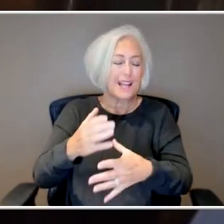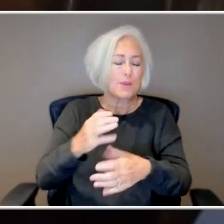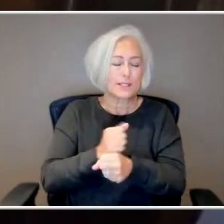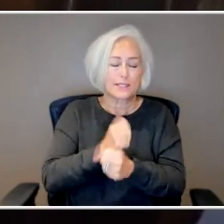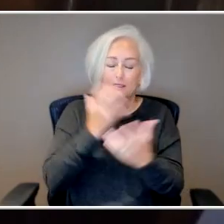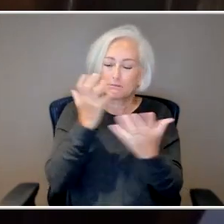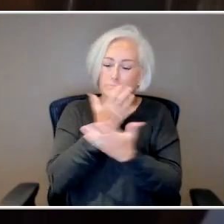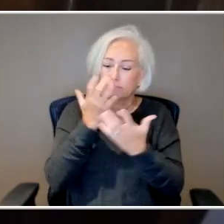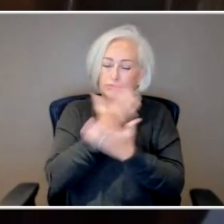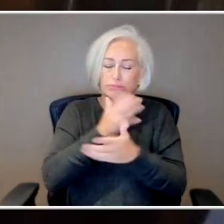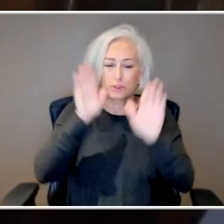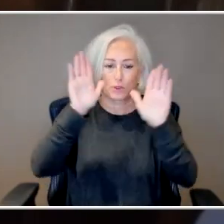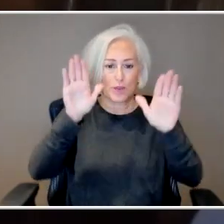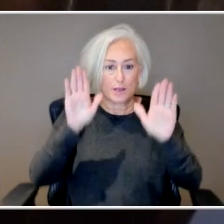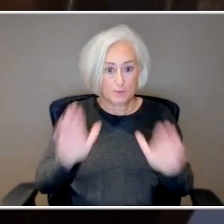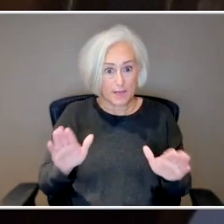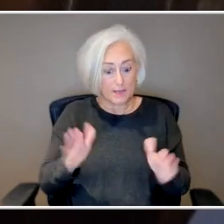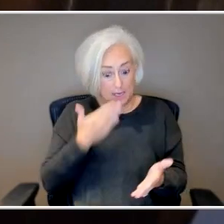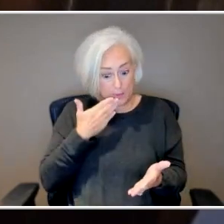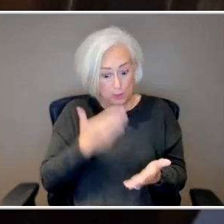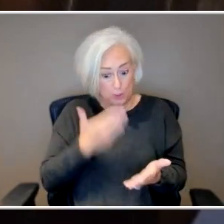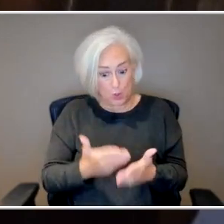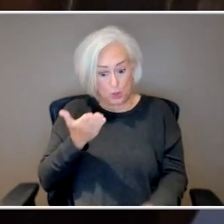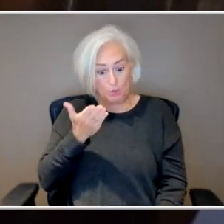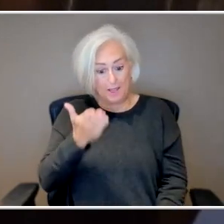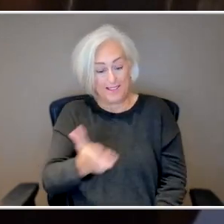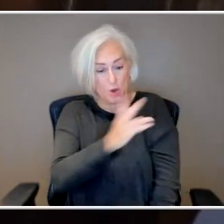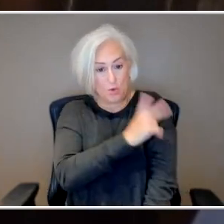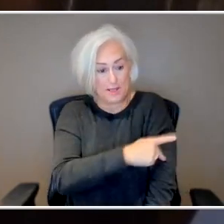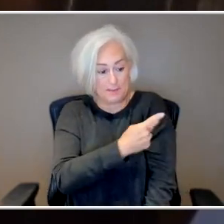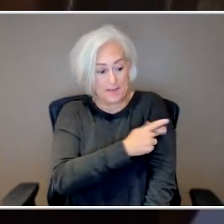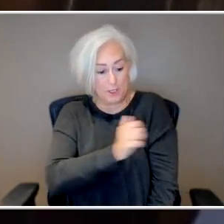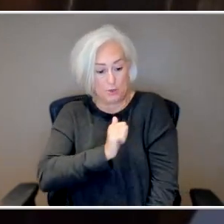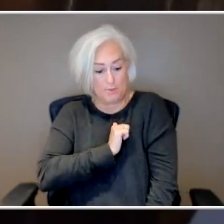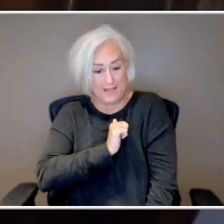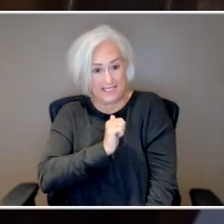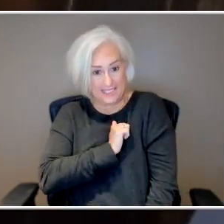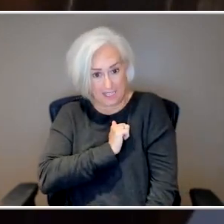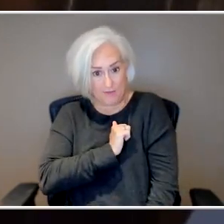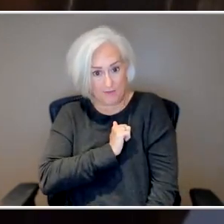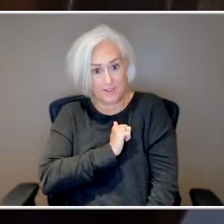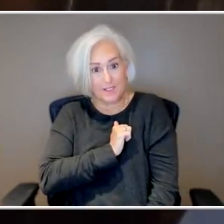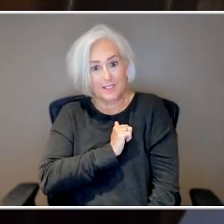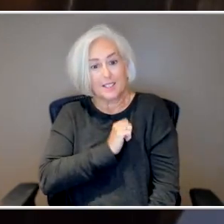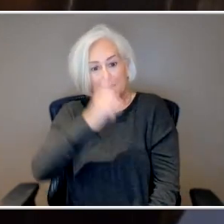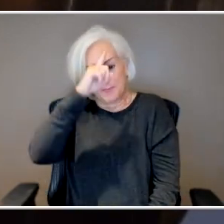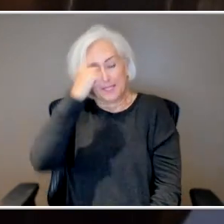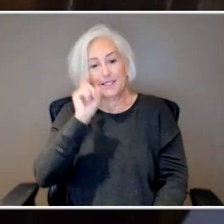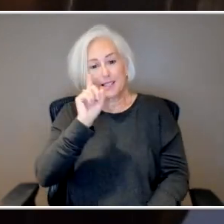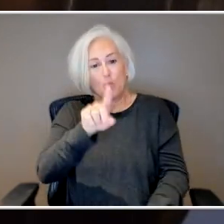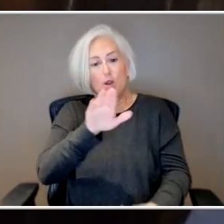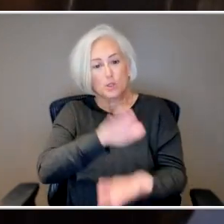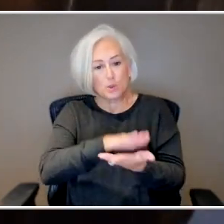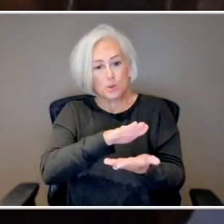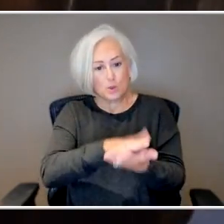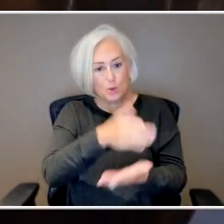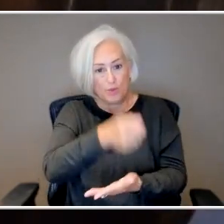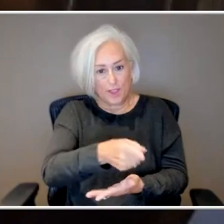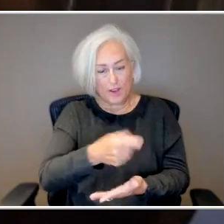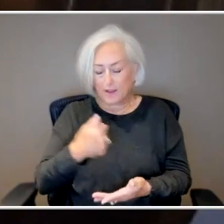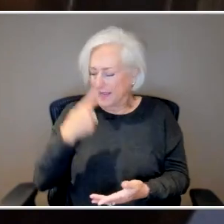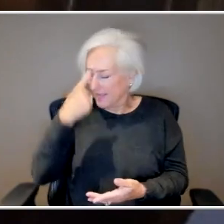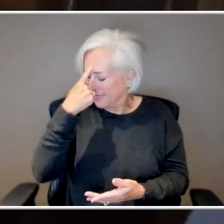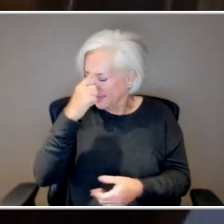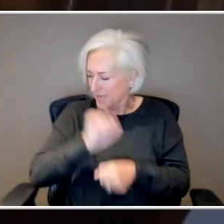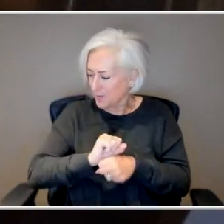great to be able to be there as a patient when I went to school there, and I actually worked at KU for a year or 2